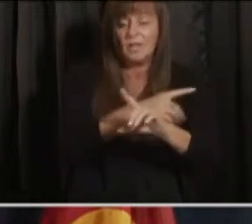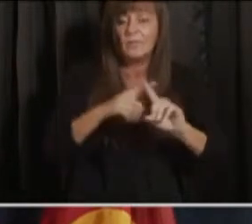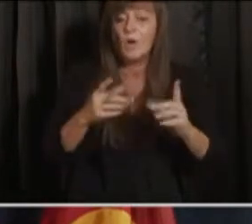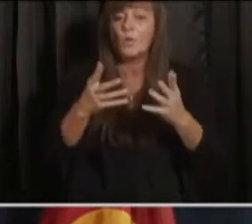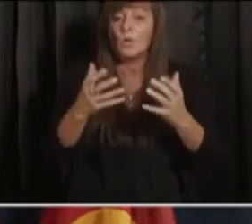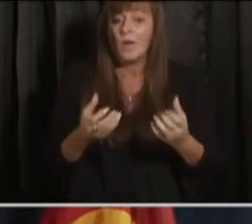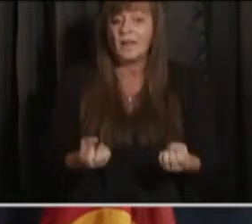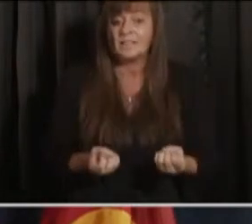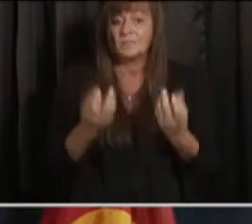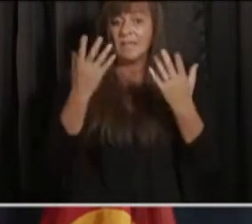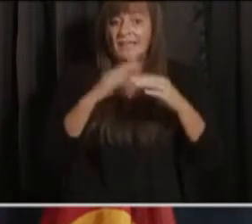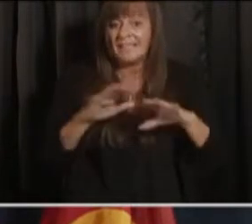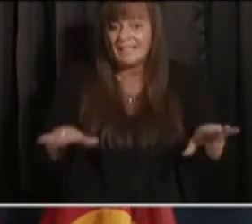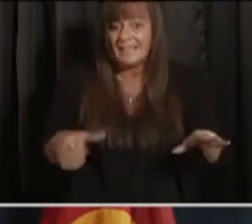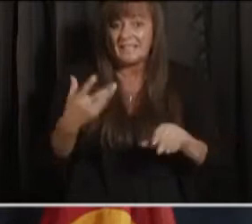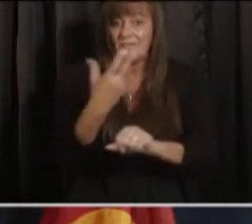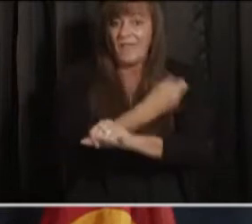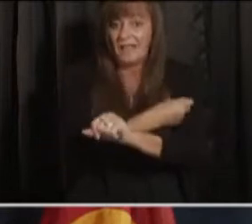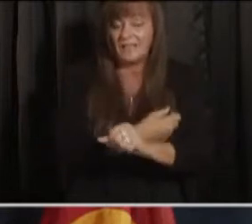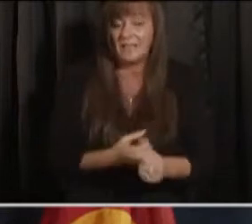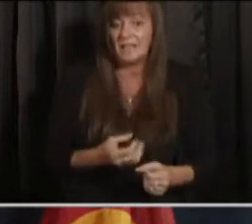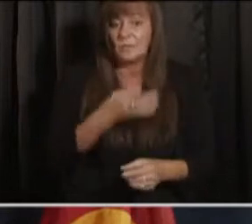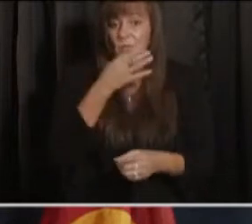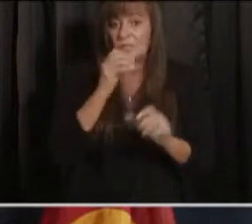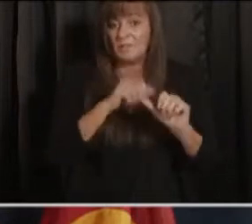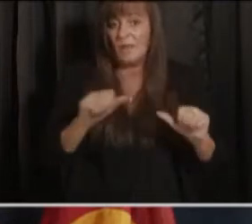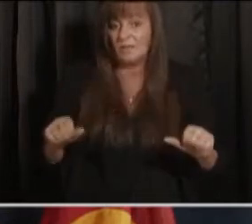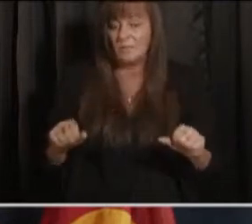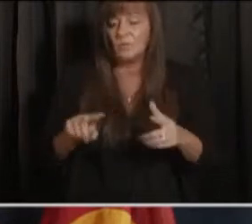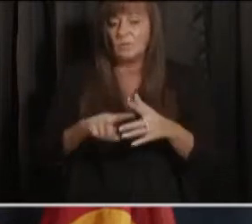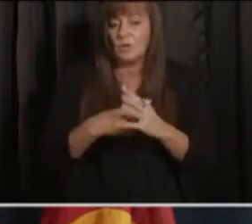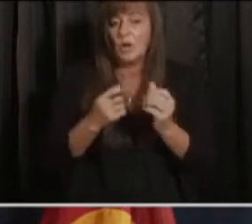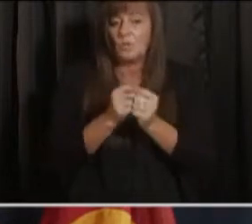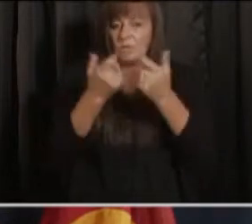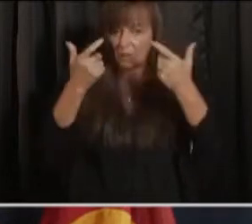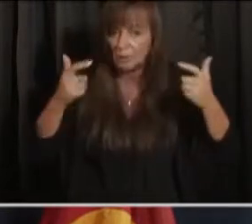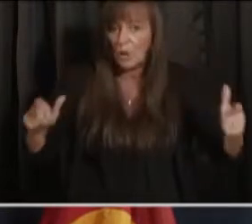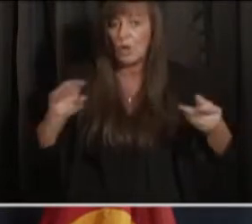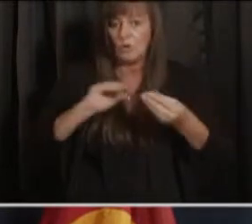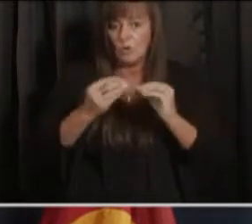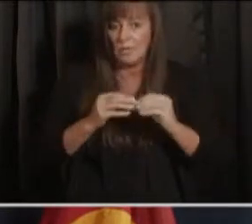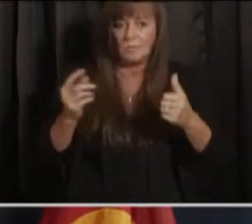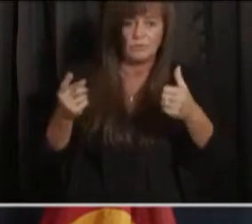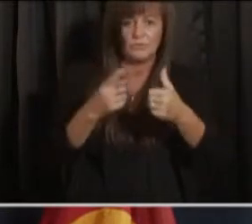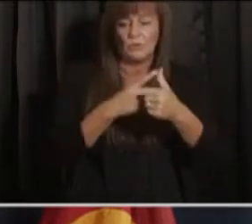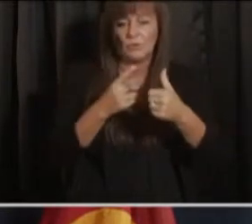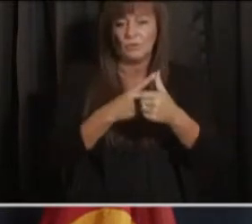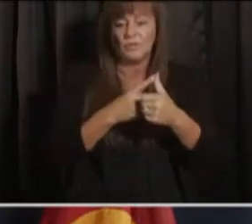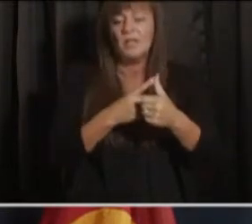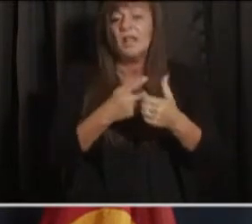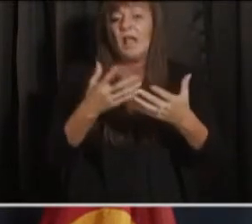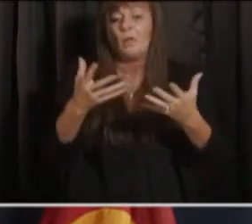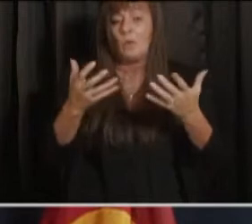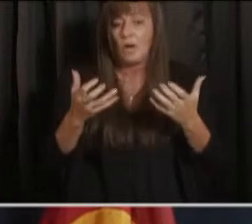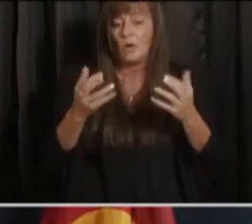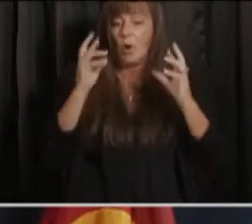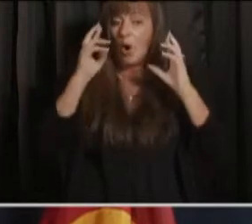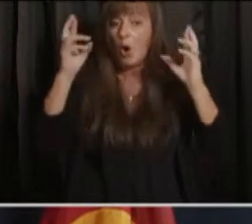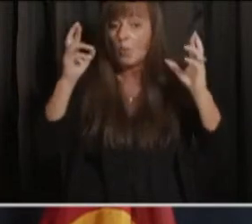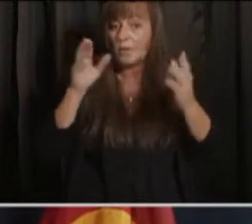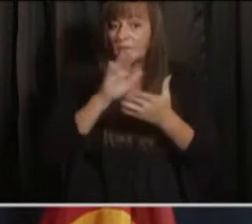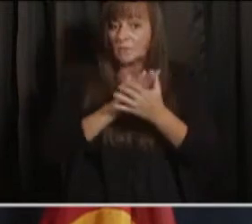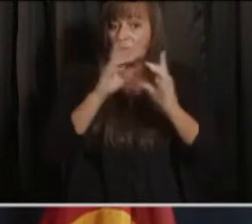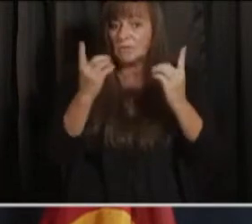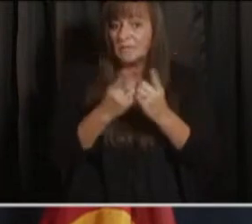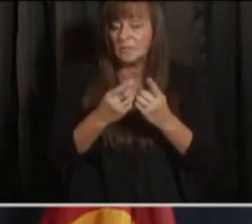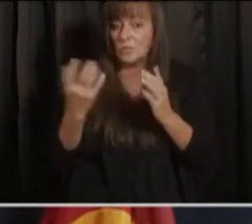vaccinated as possible. So we're going with the larger numbers first, but we want to emphasize that, and we hope that school districts take full advantage of the state's